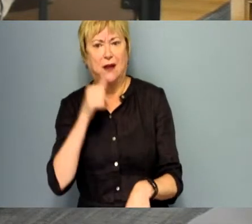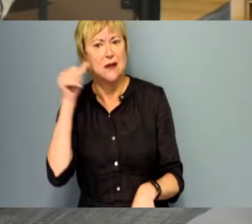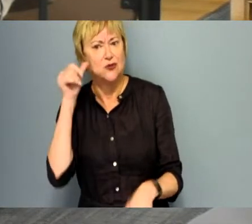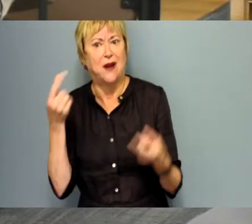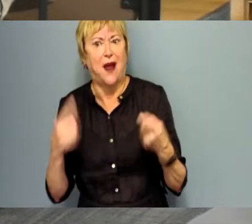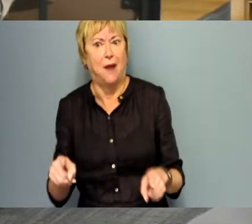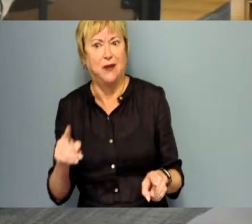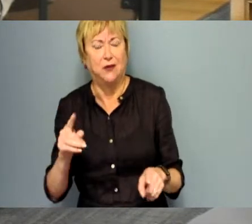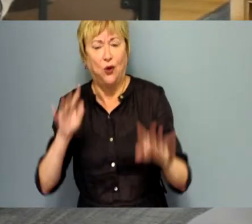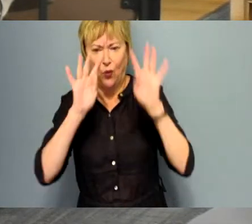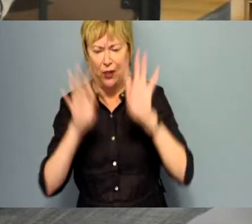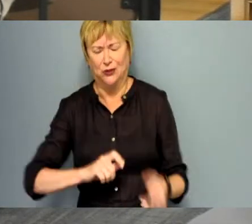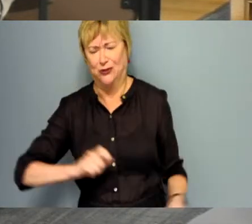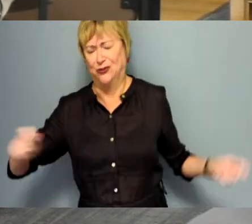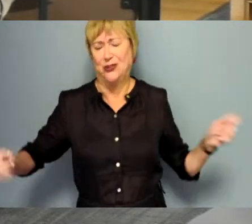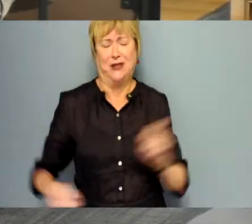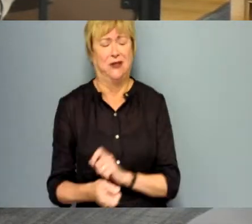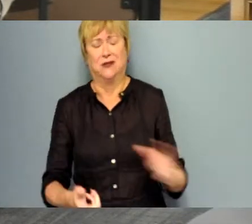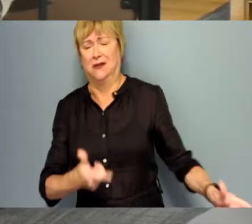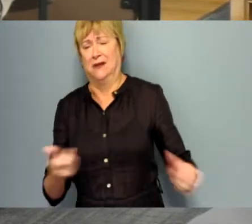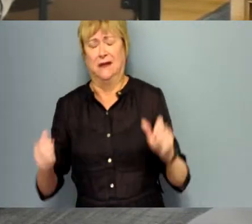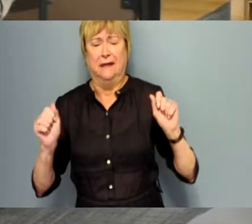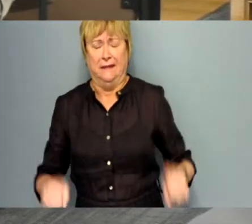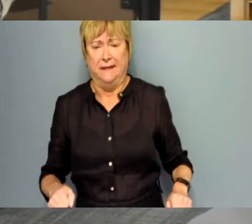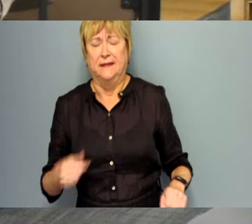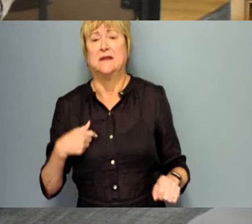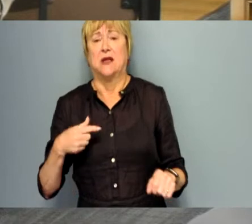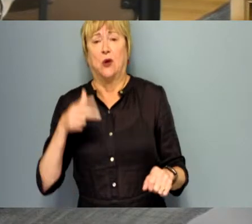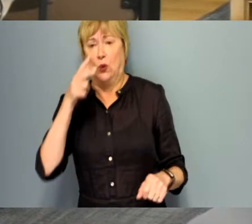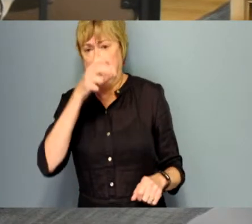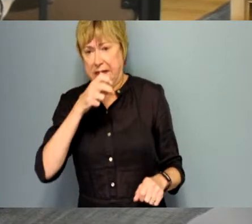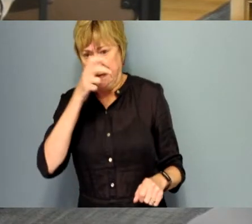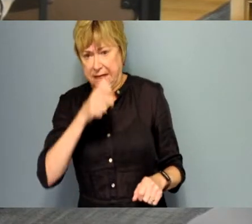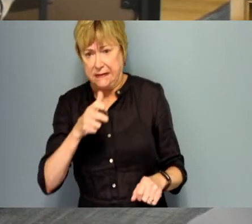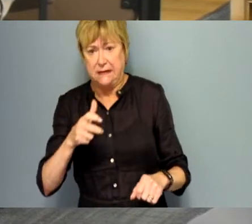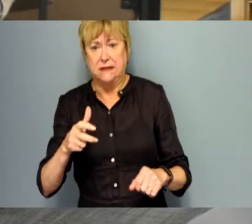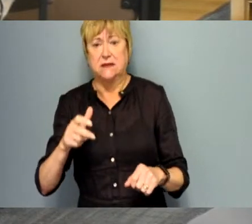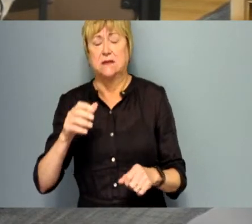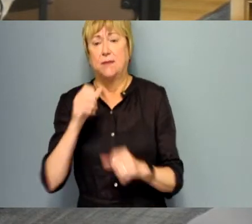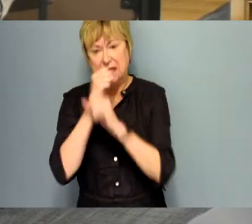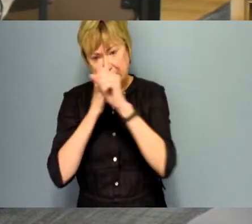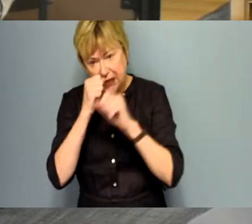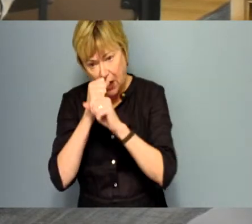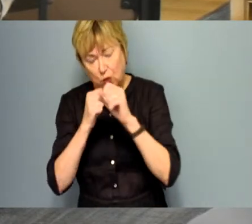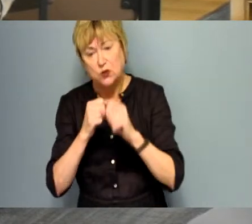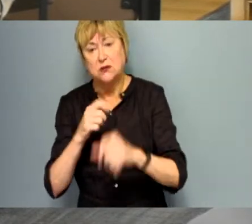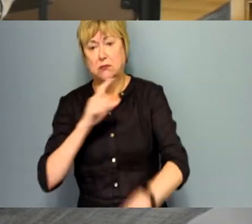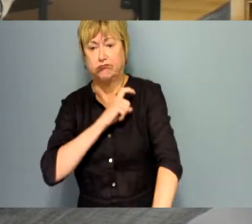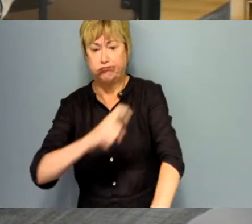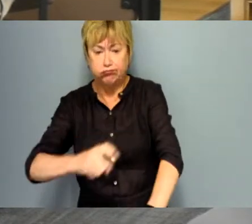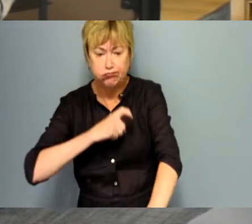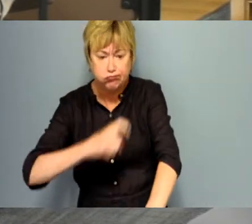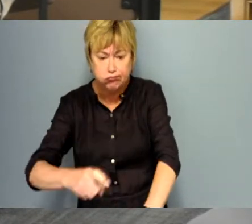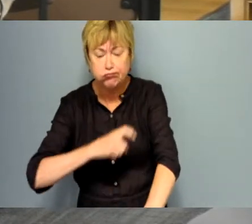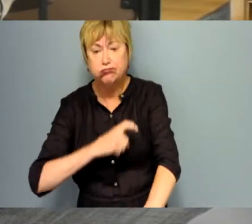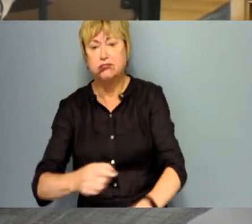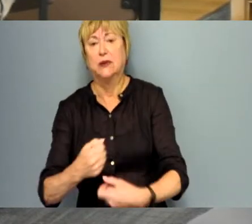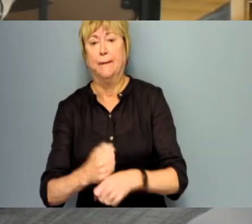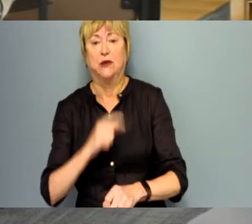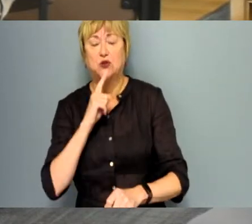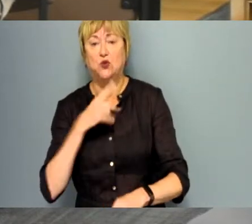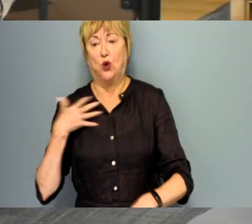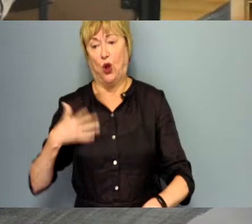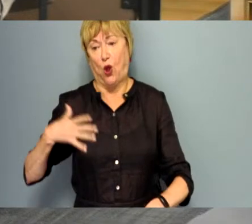sure you dress for the weather. Ticks and mosquitoes, insect repellent, making sure that clothing gets treated